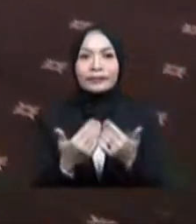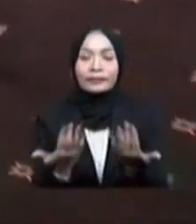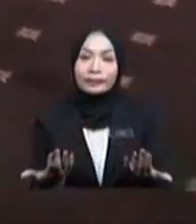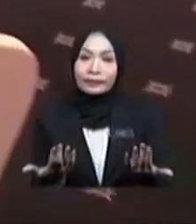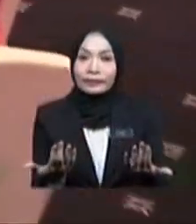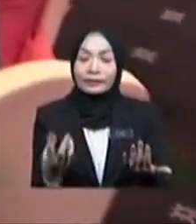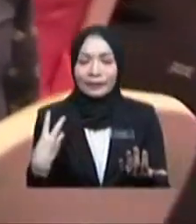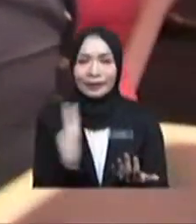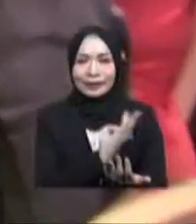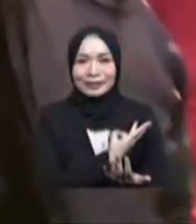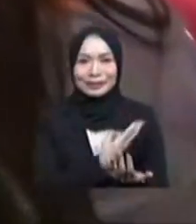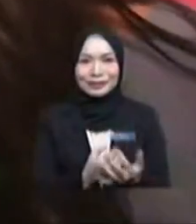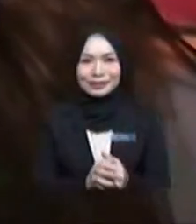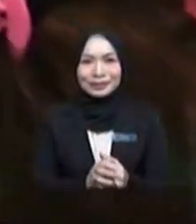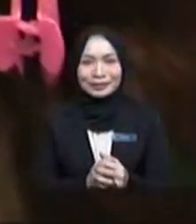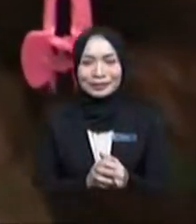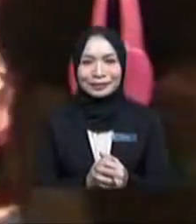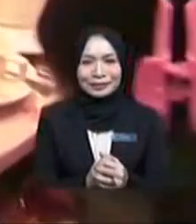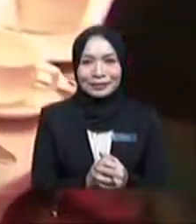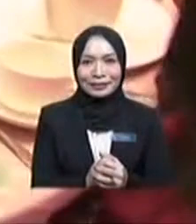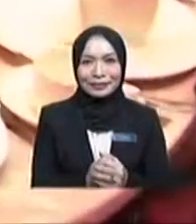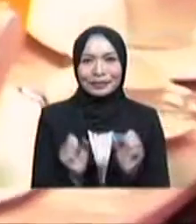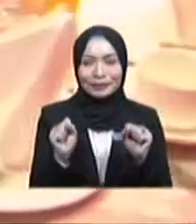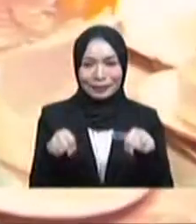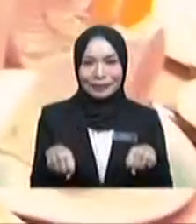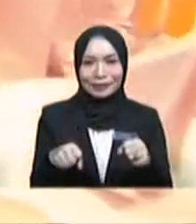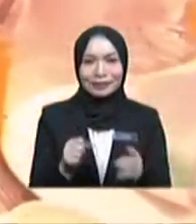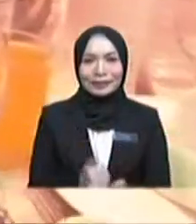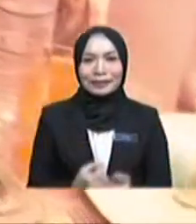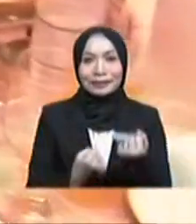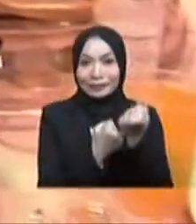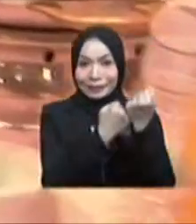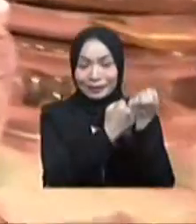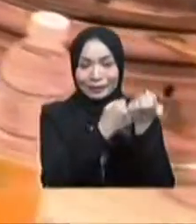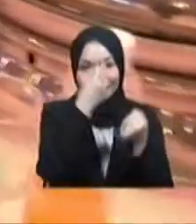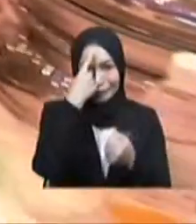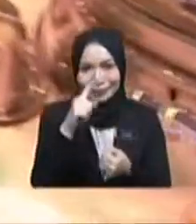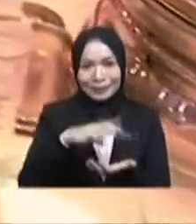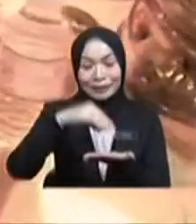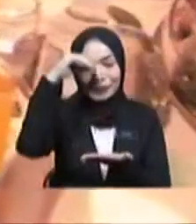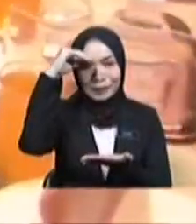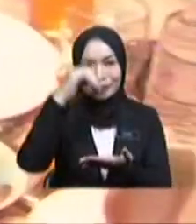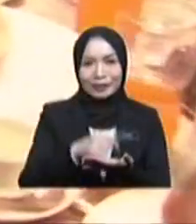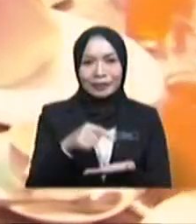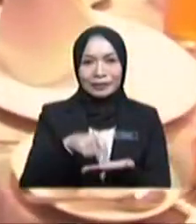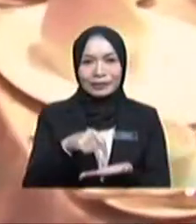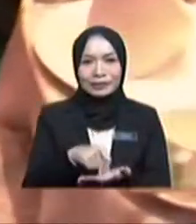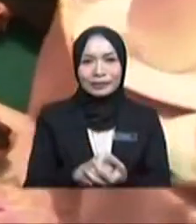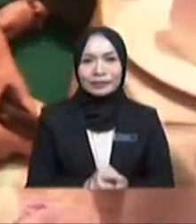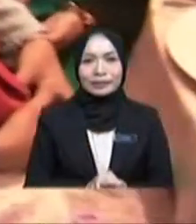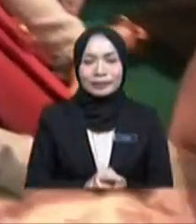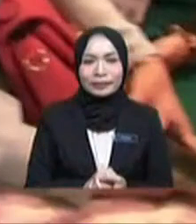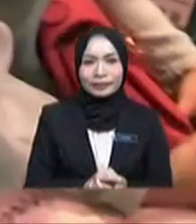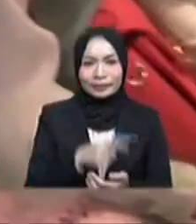the future of English language teaching. The education landscape is advancing and